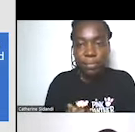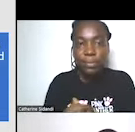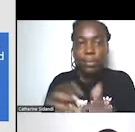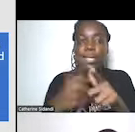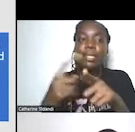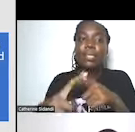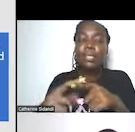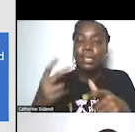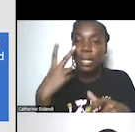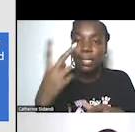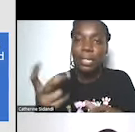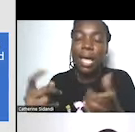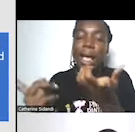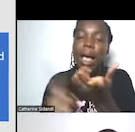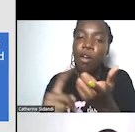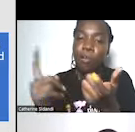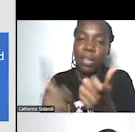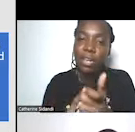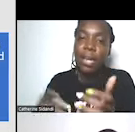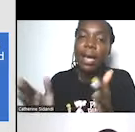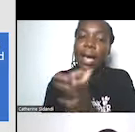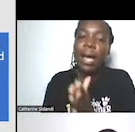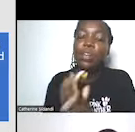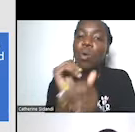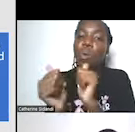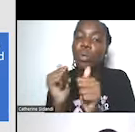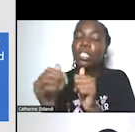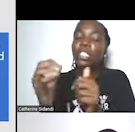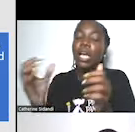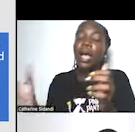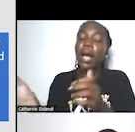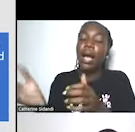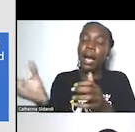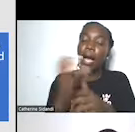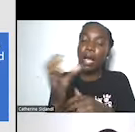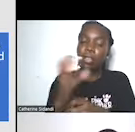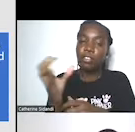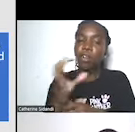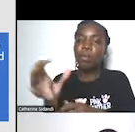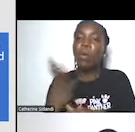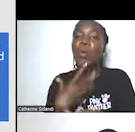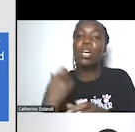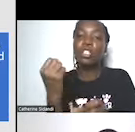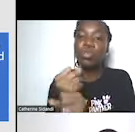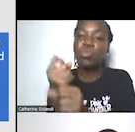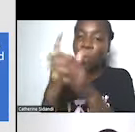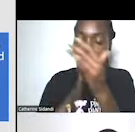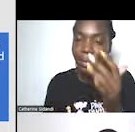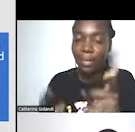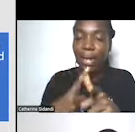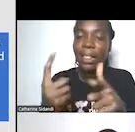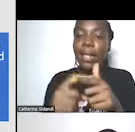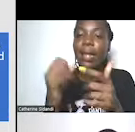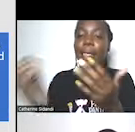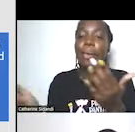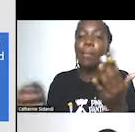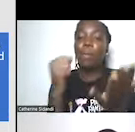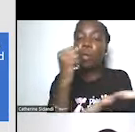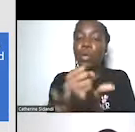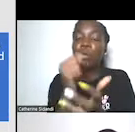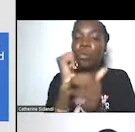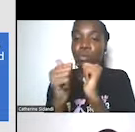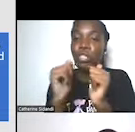many and which customers are likely to cancel the subscription, or which employee would exit the company. So